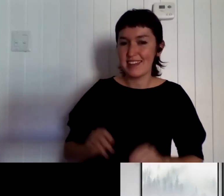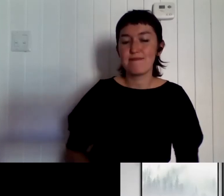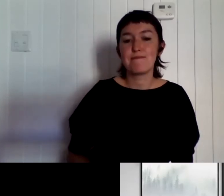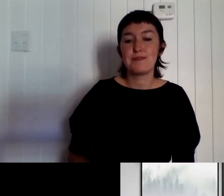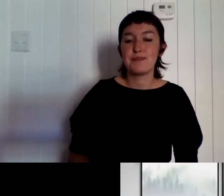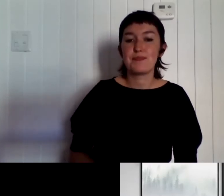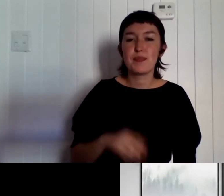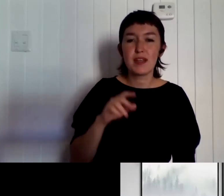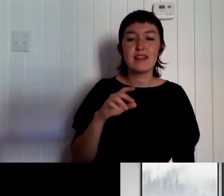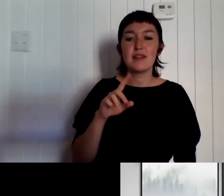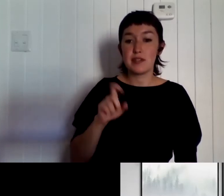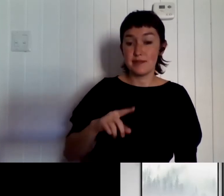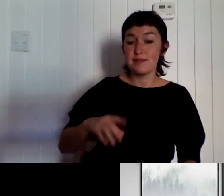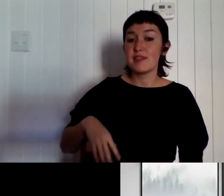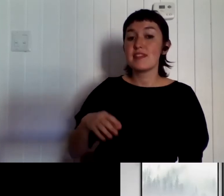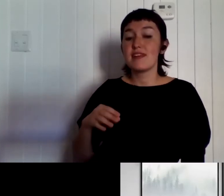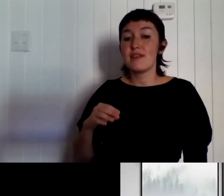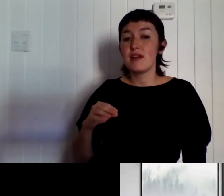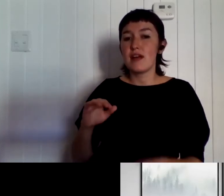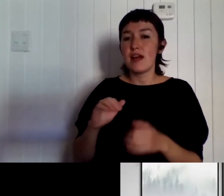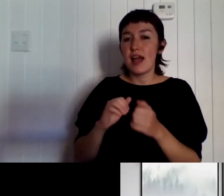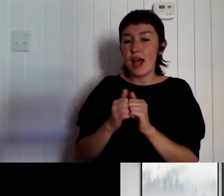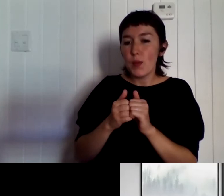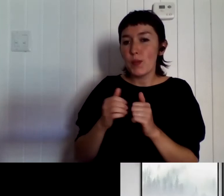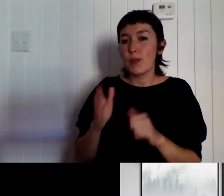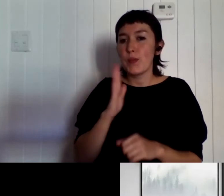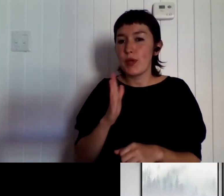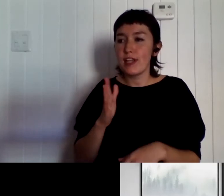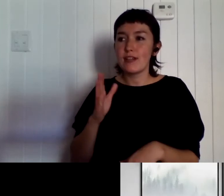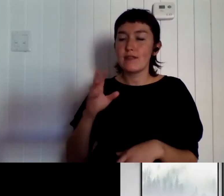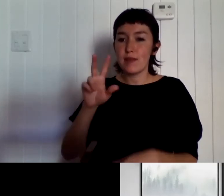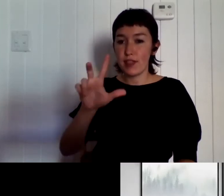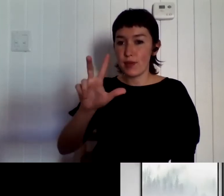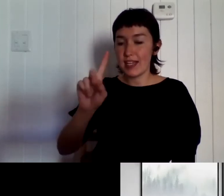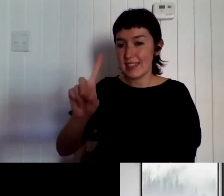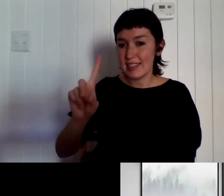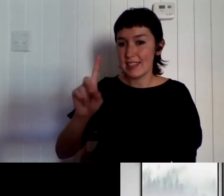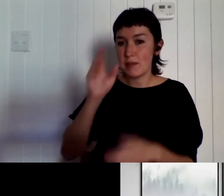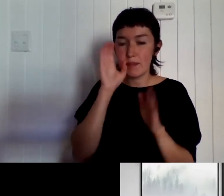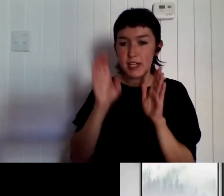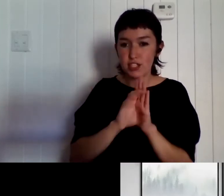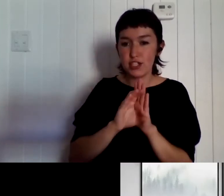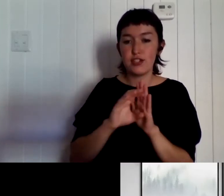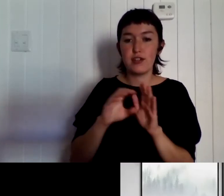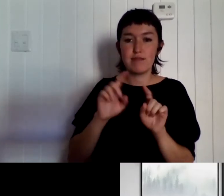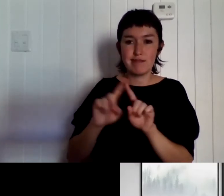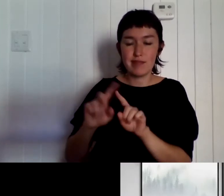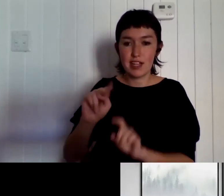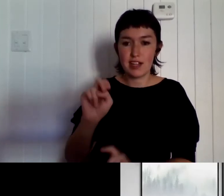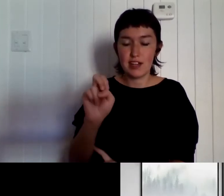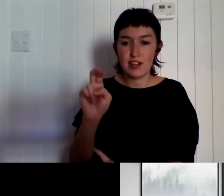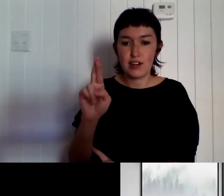a full 3D picture of all the neurons and parts of the brain benefit your research and the approach you take when using